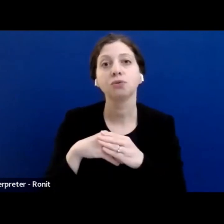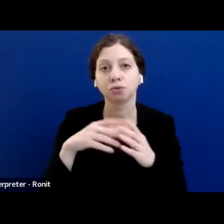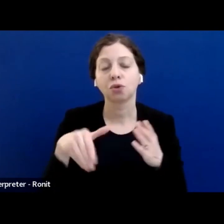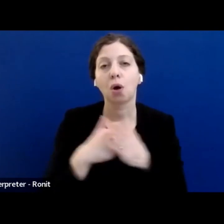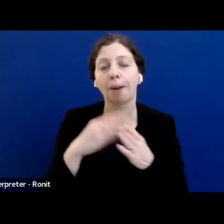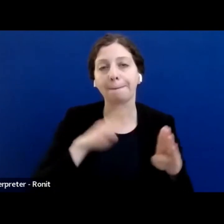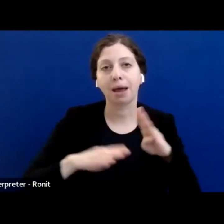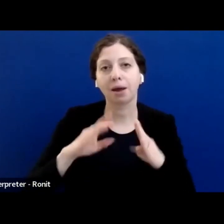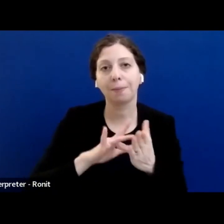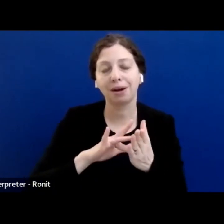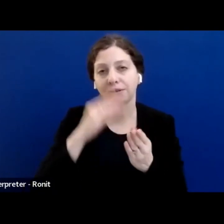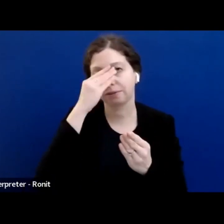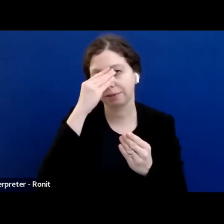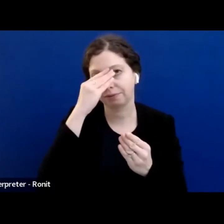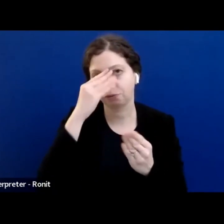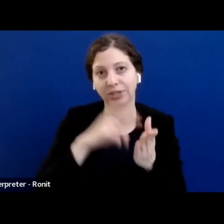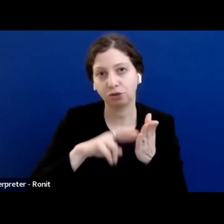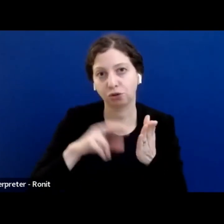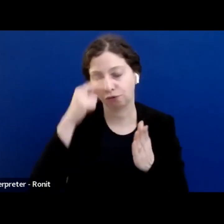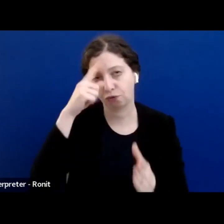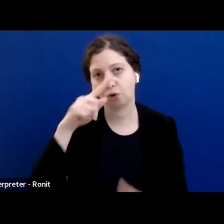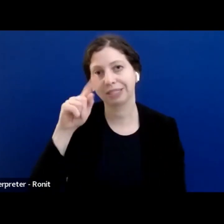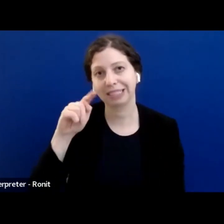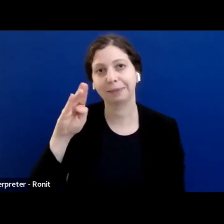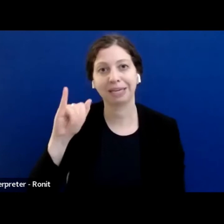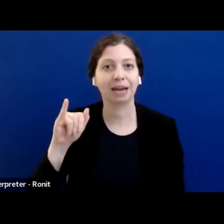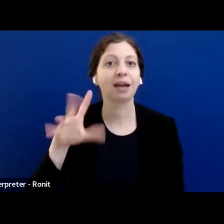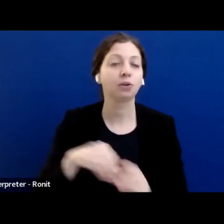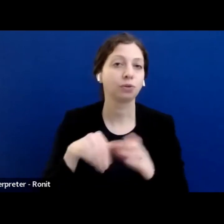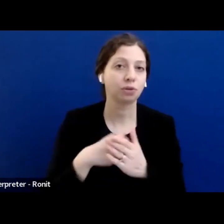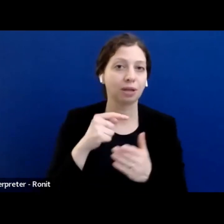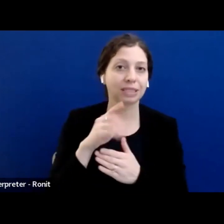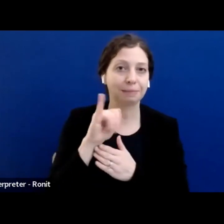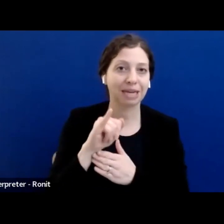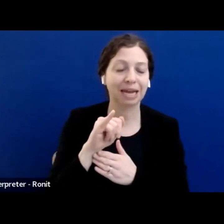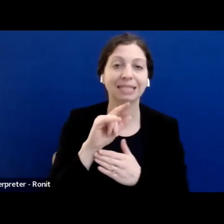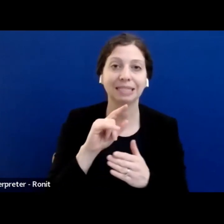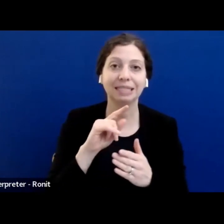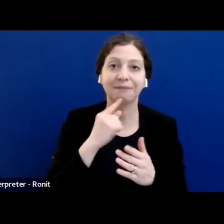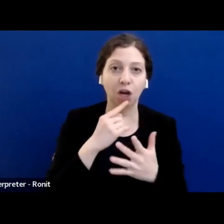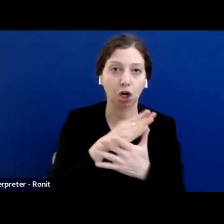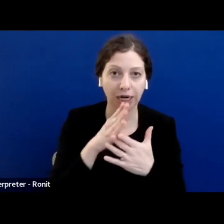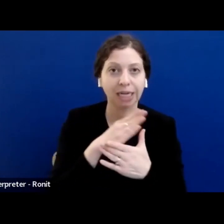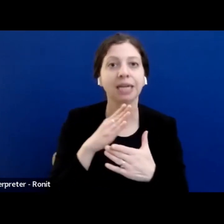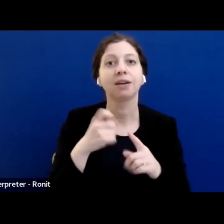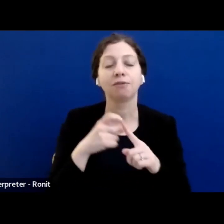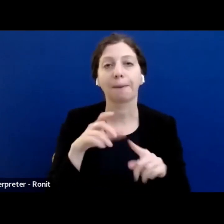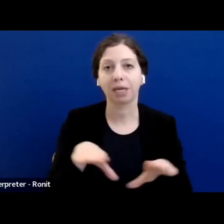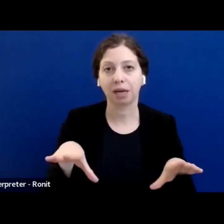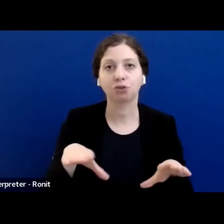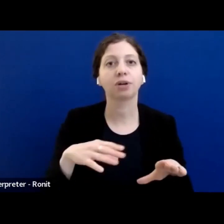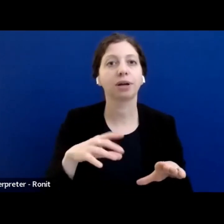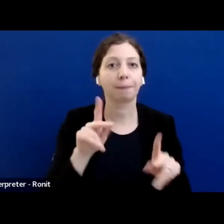for TBI. So that includes anything from, well, all TBI severities, from the pediatric population